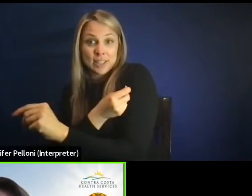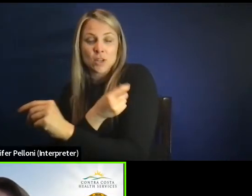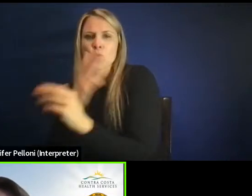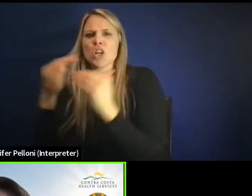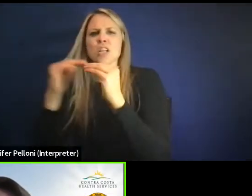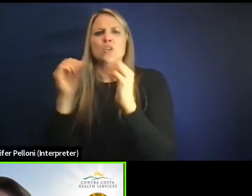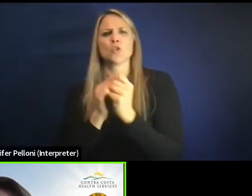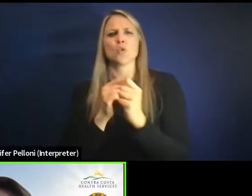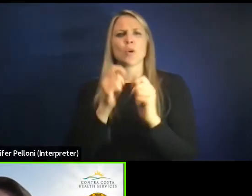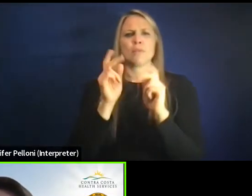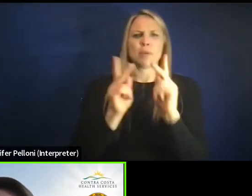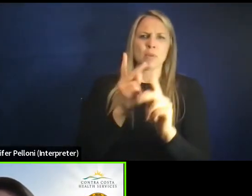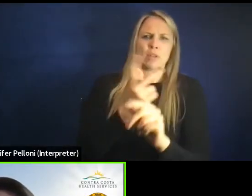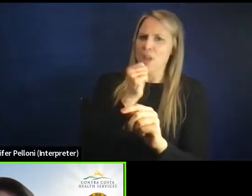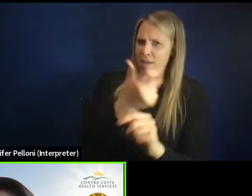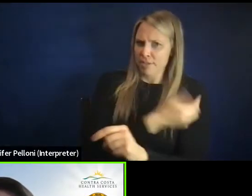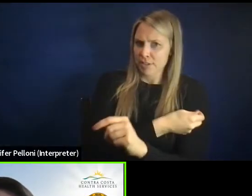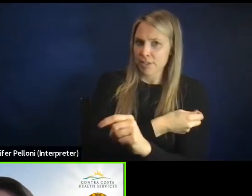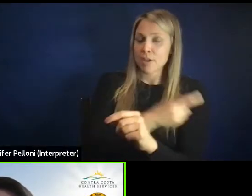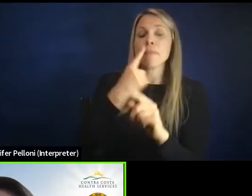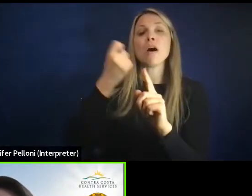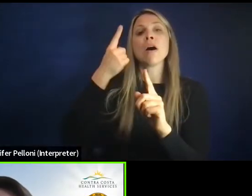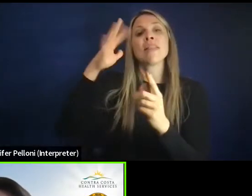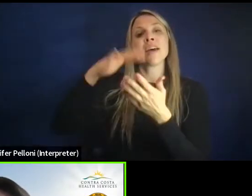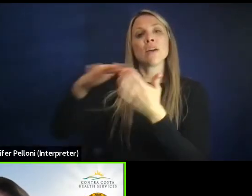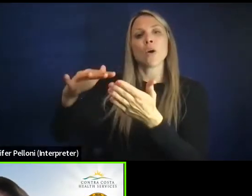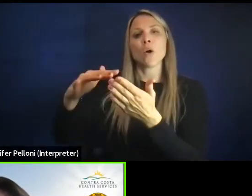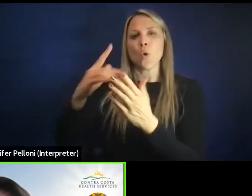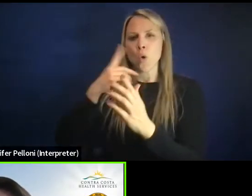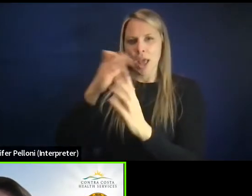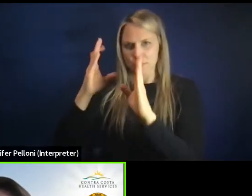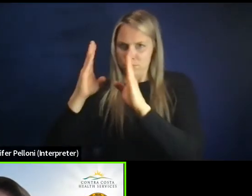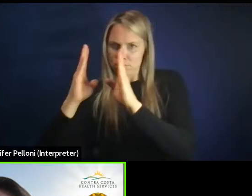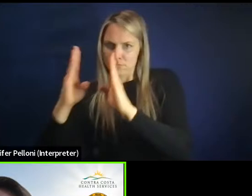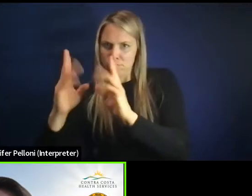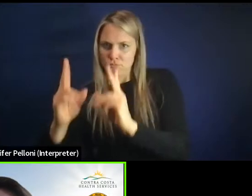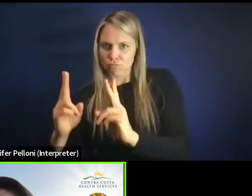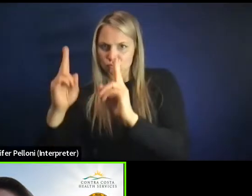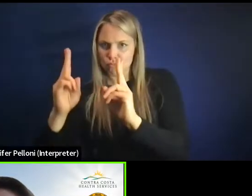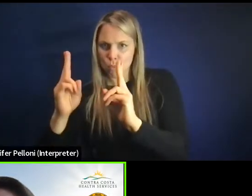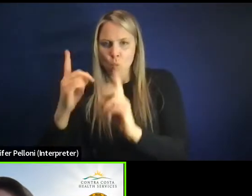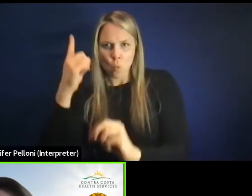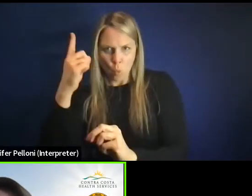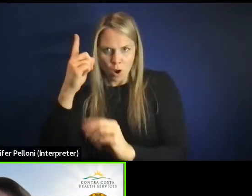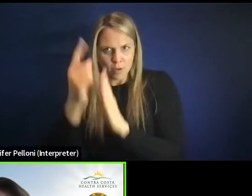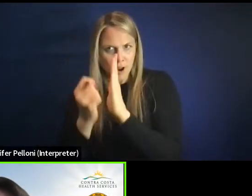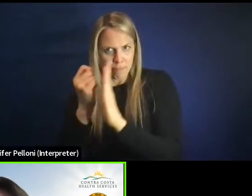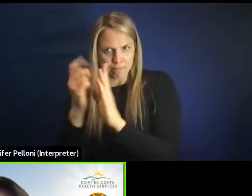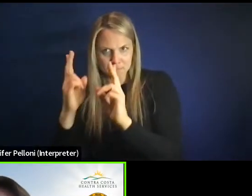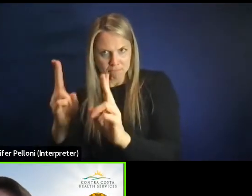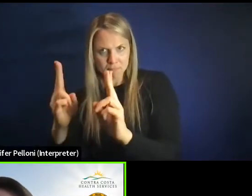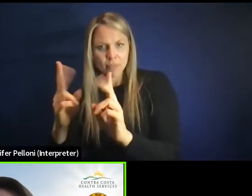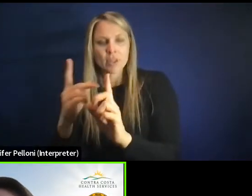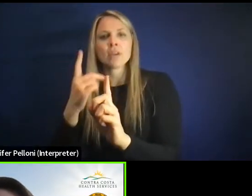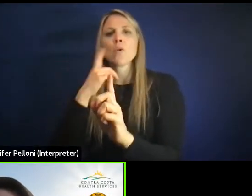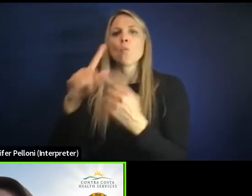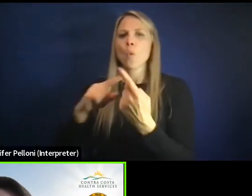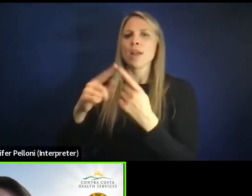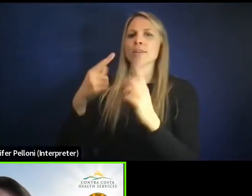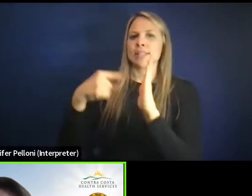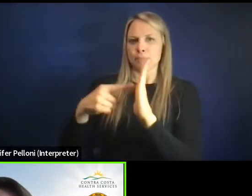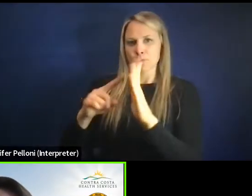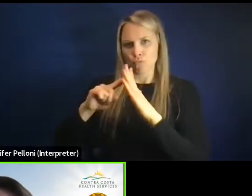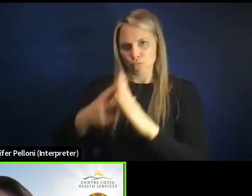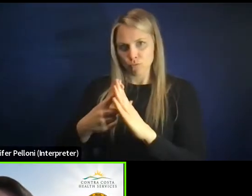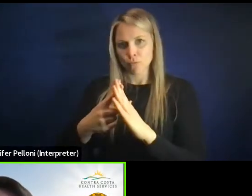that study really looked at a single point in time, 2 or 3 days after symptom onset. There's been a bunch